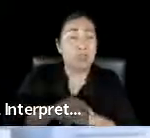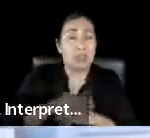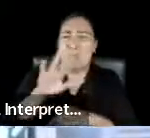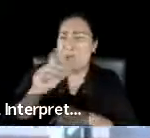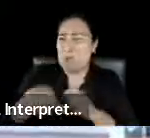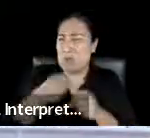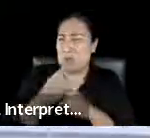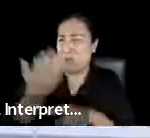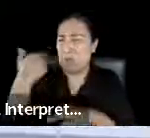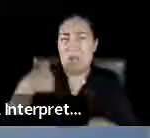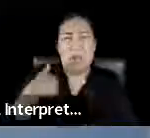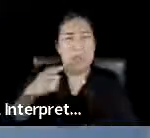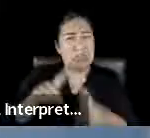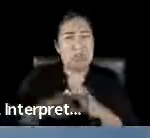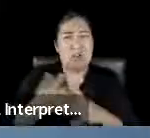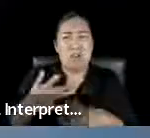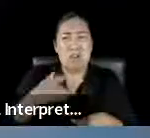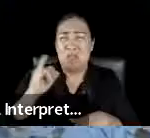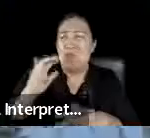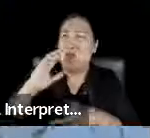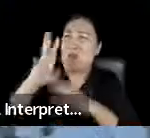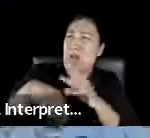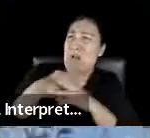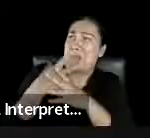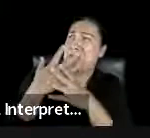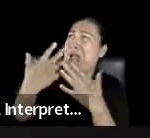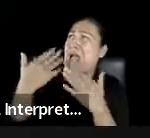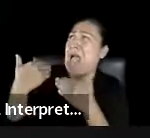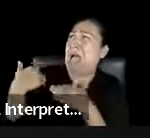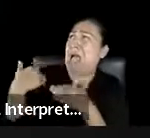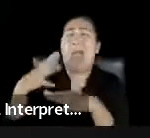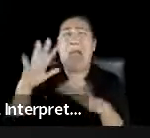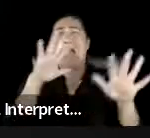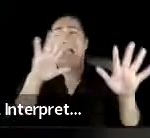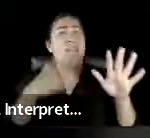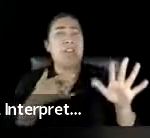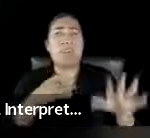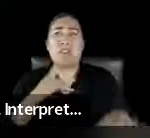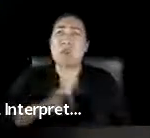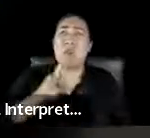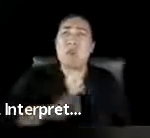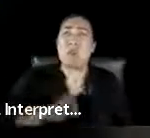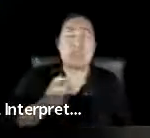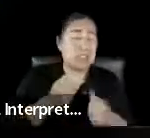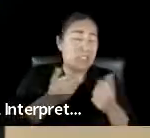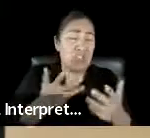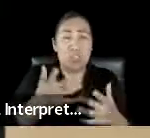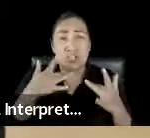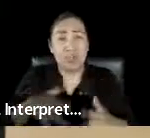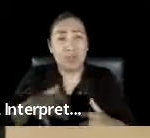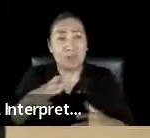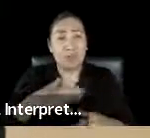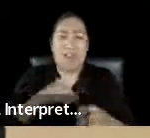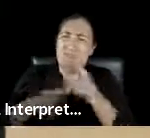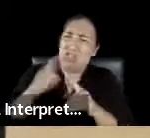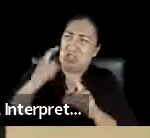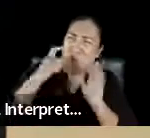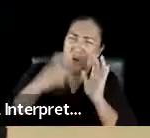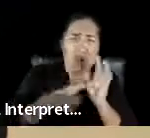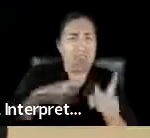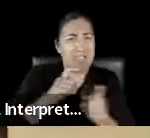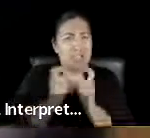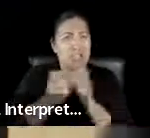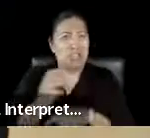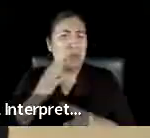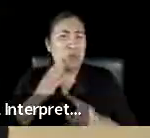crumbling down onto me. I felt alone, exhausted, and depressed. My friends noticed my change in mood. They noticed I was